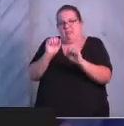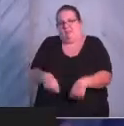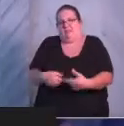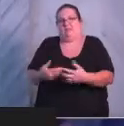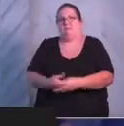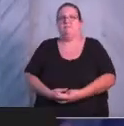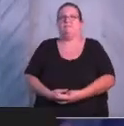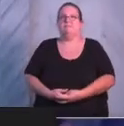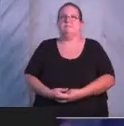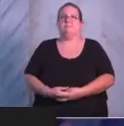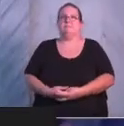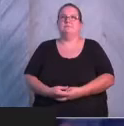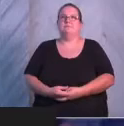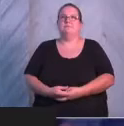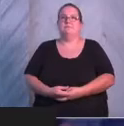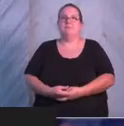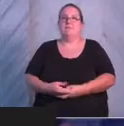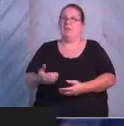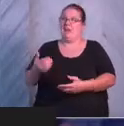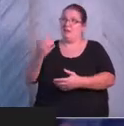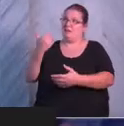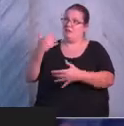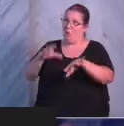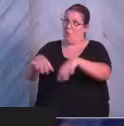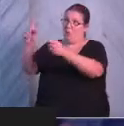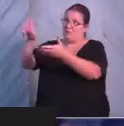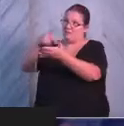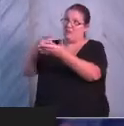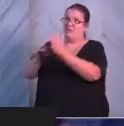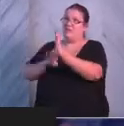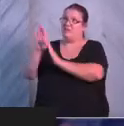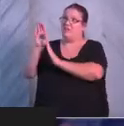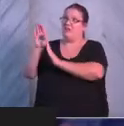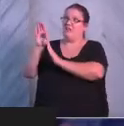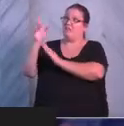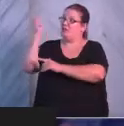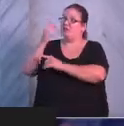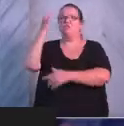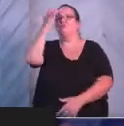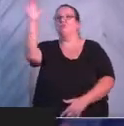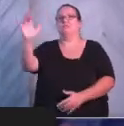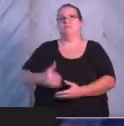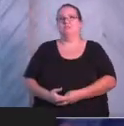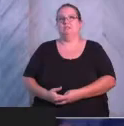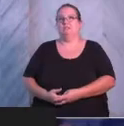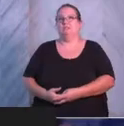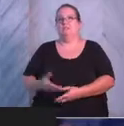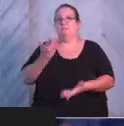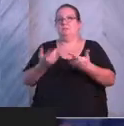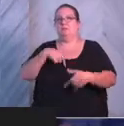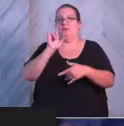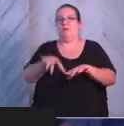this dance that raises money to help create these scholarships, I think is absolutely brilliant. And that maybe we could do more of